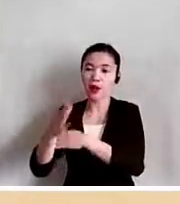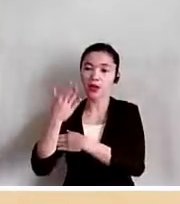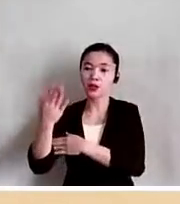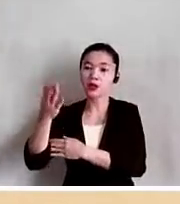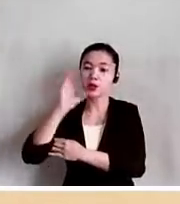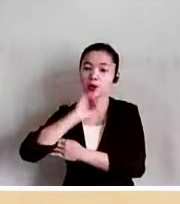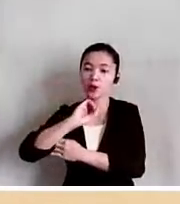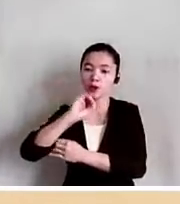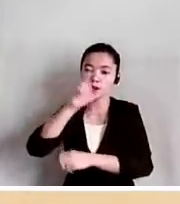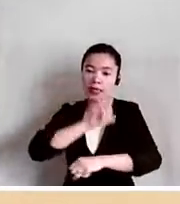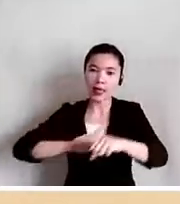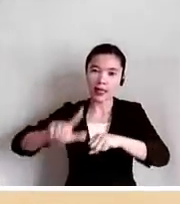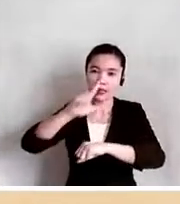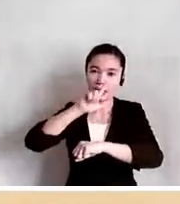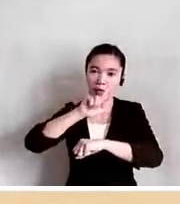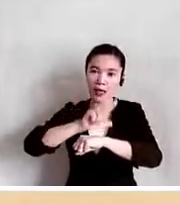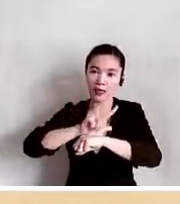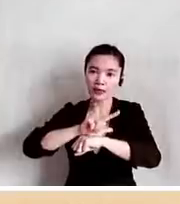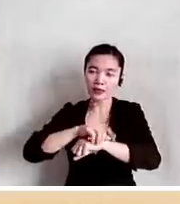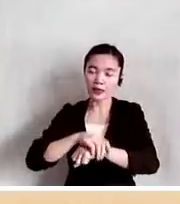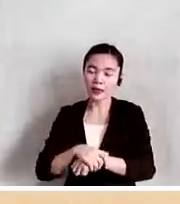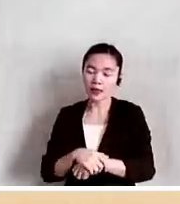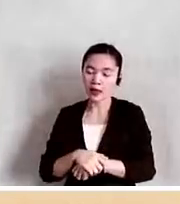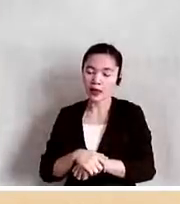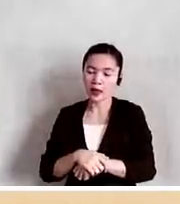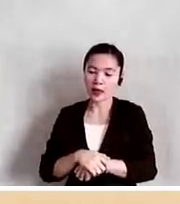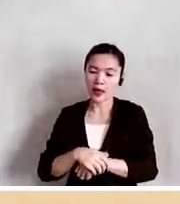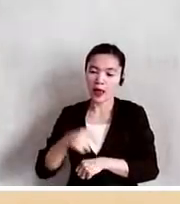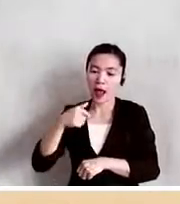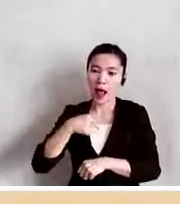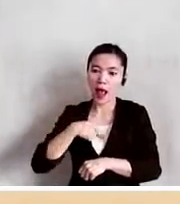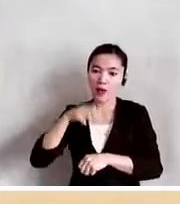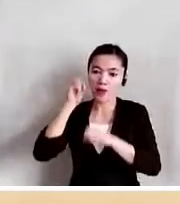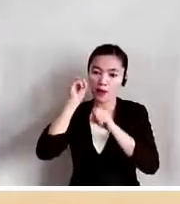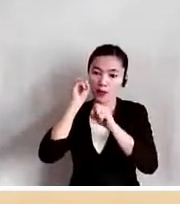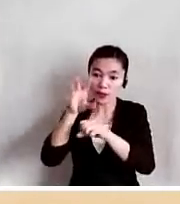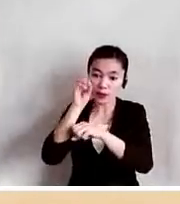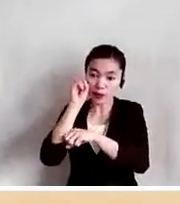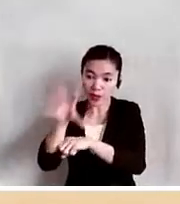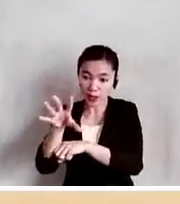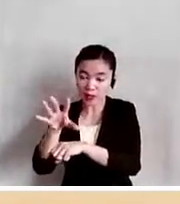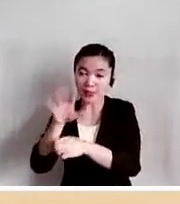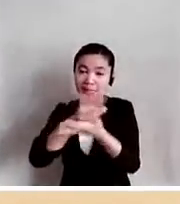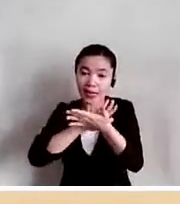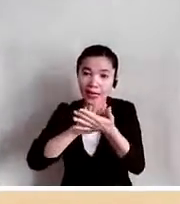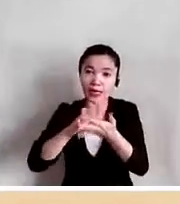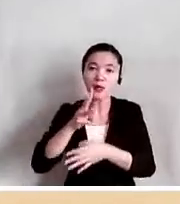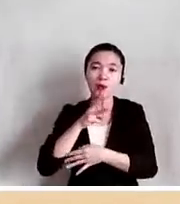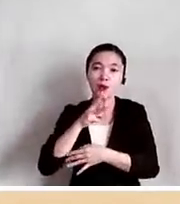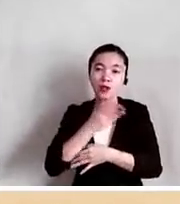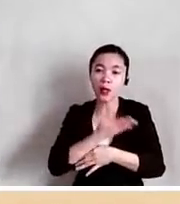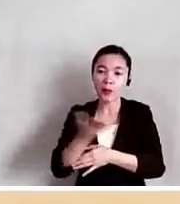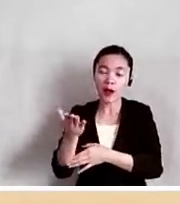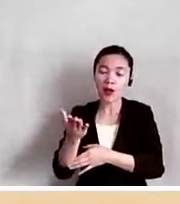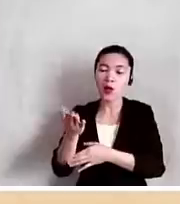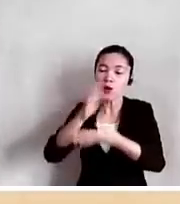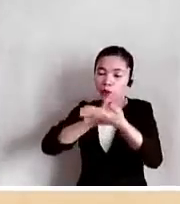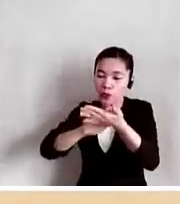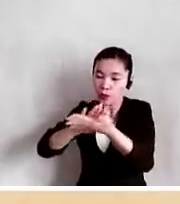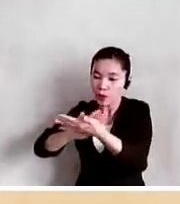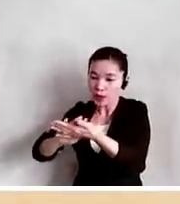land. I will sprinkle clean water upon you to cleanse you from all